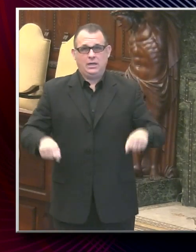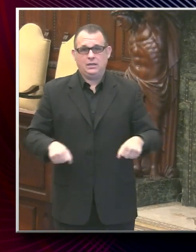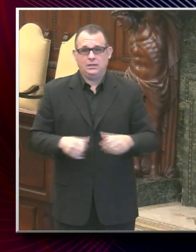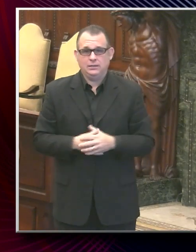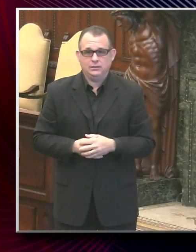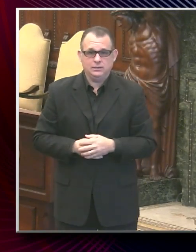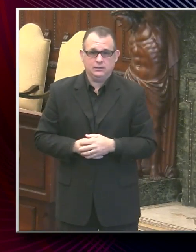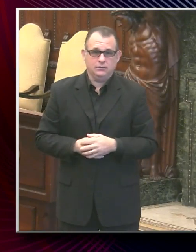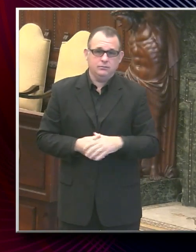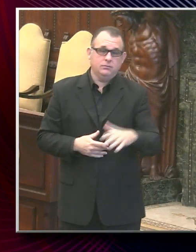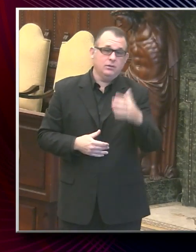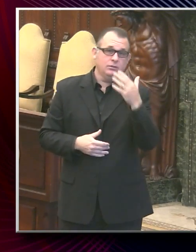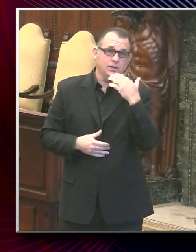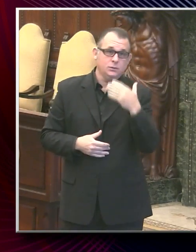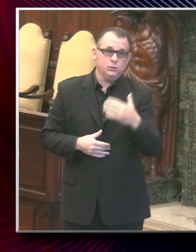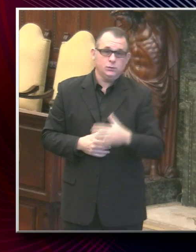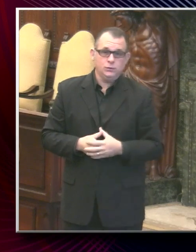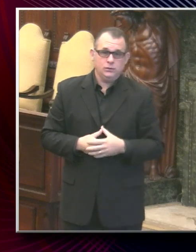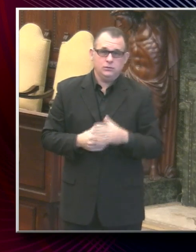Thank you, gentlemen.